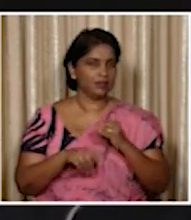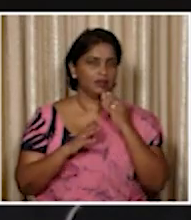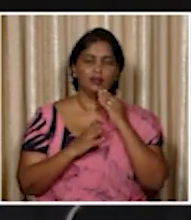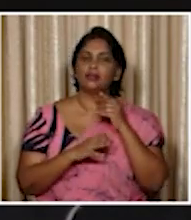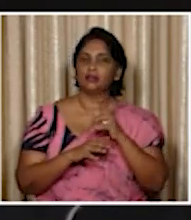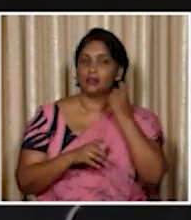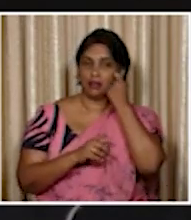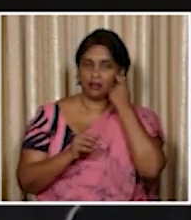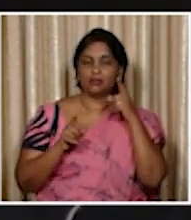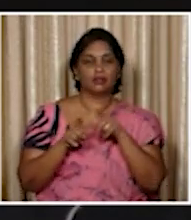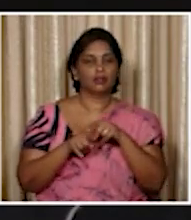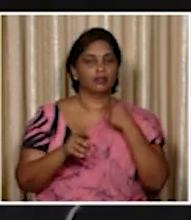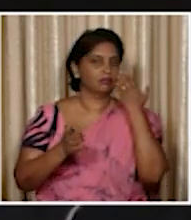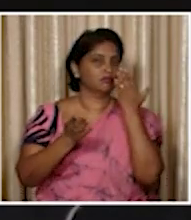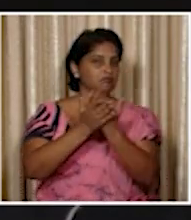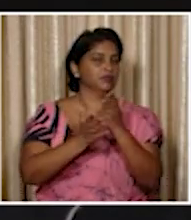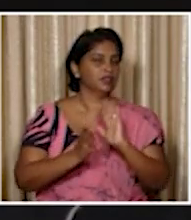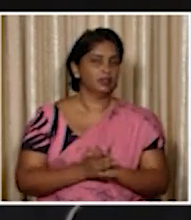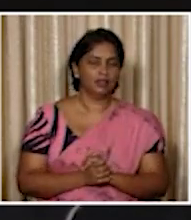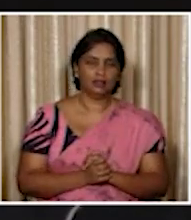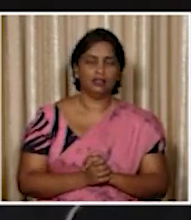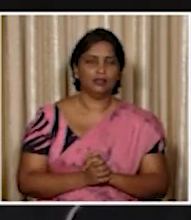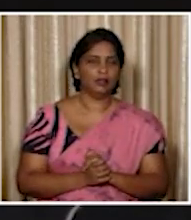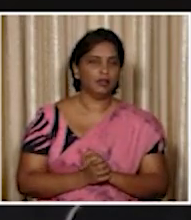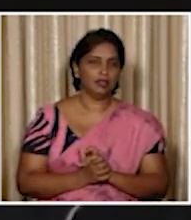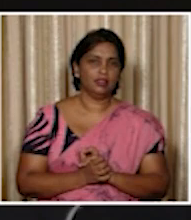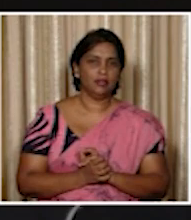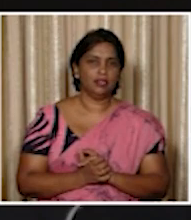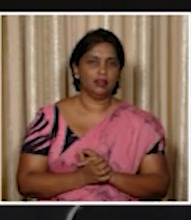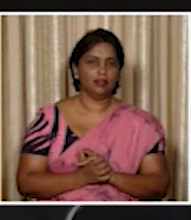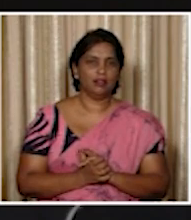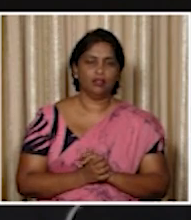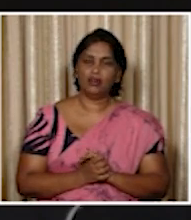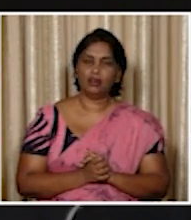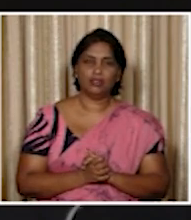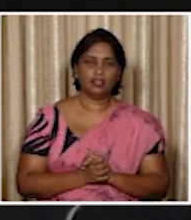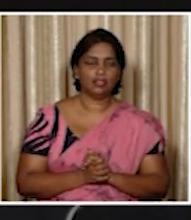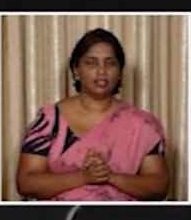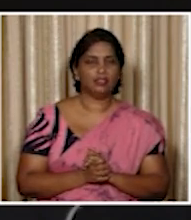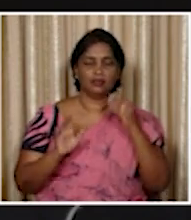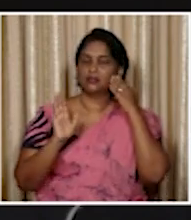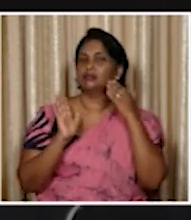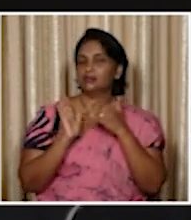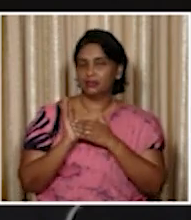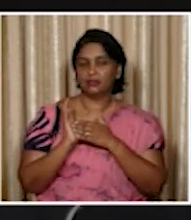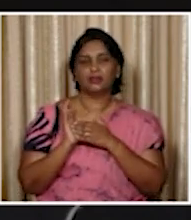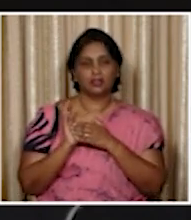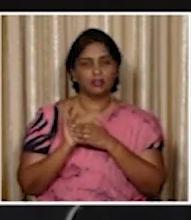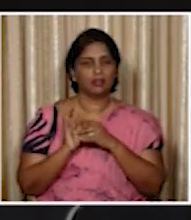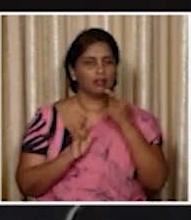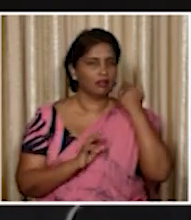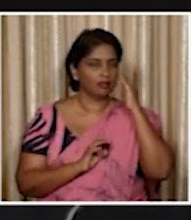So in these circumstances, we must also consider the nature of the bill